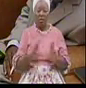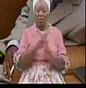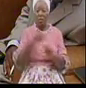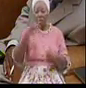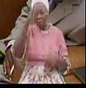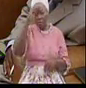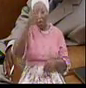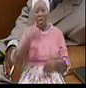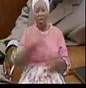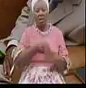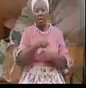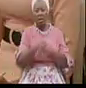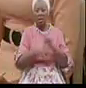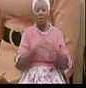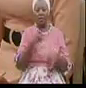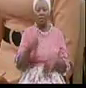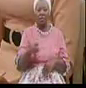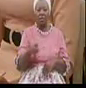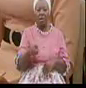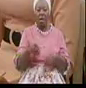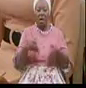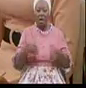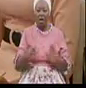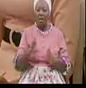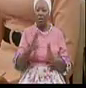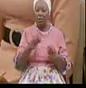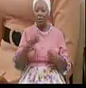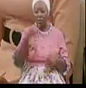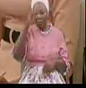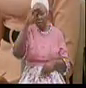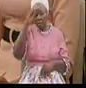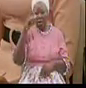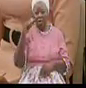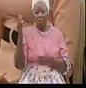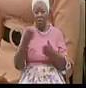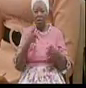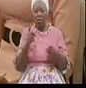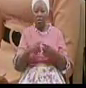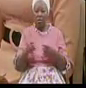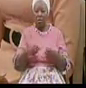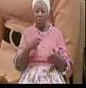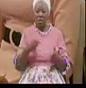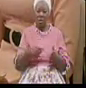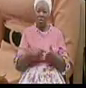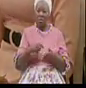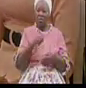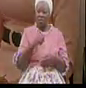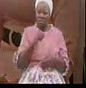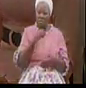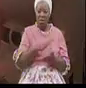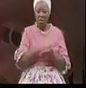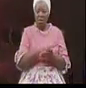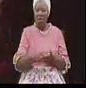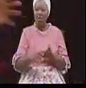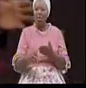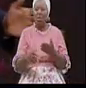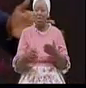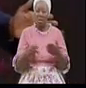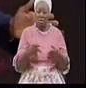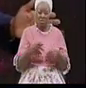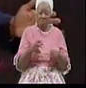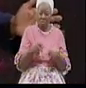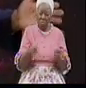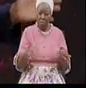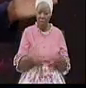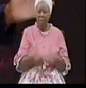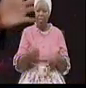you. Let no man bring you to, you know, this unclean vessel,